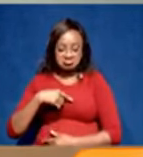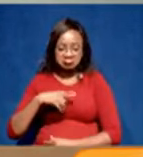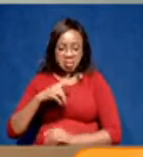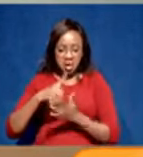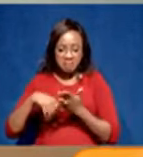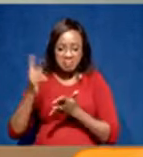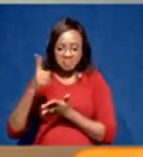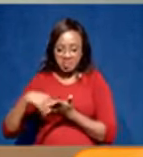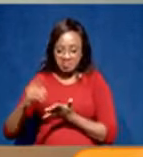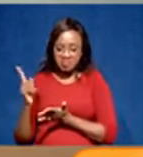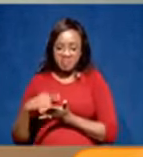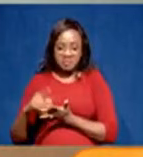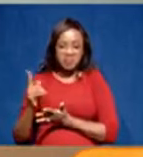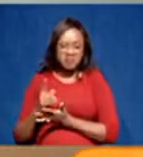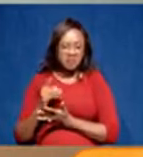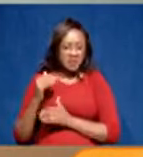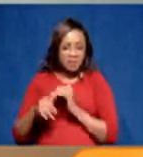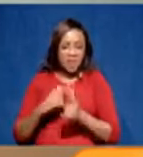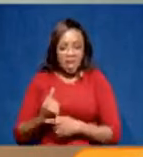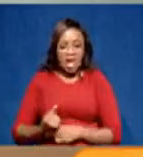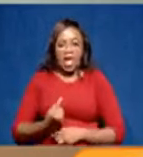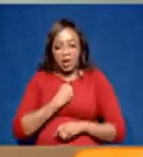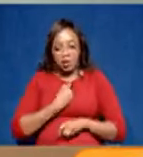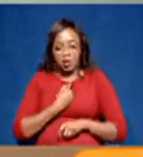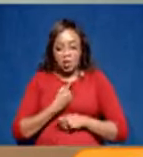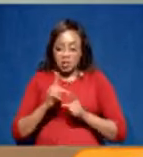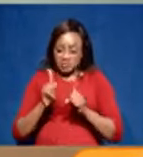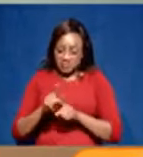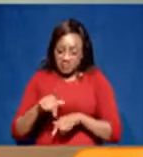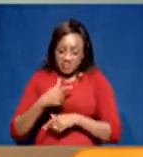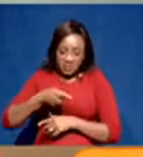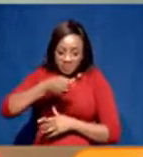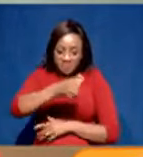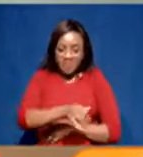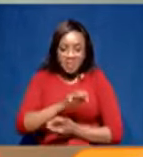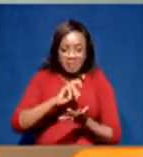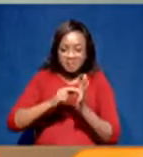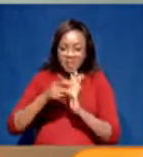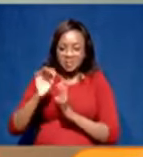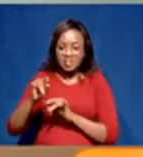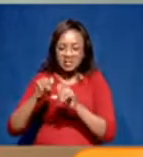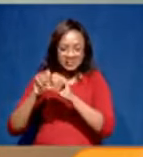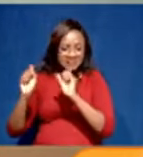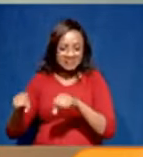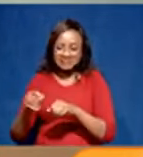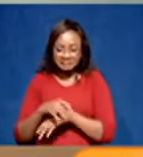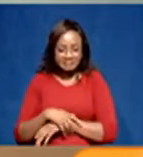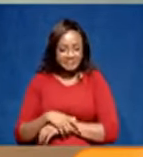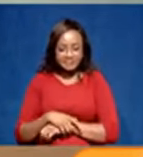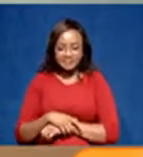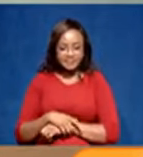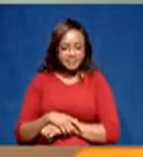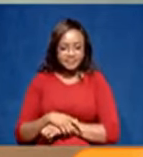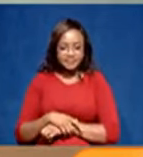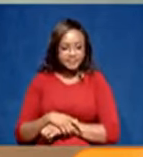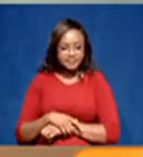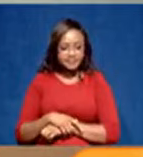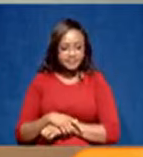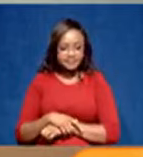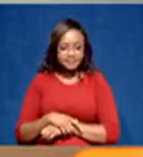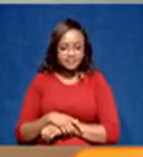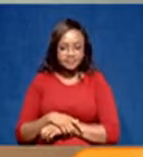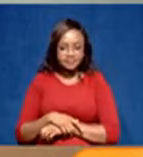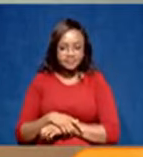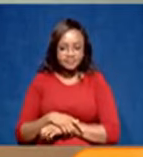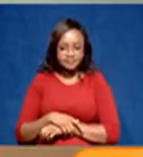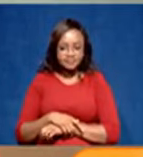maybe a surgery or something like that, you again pay. So that system was in such a way that it